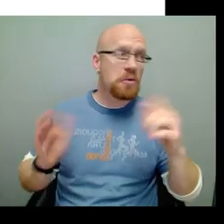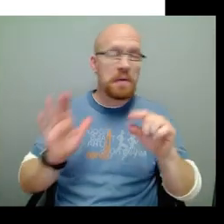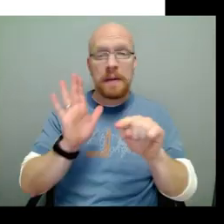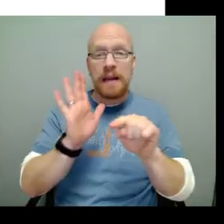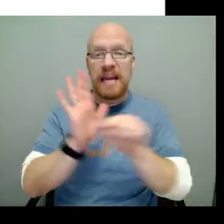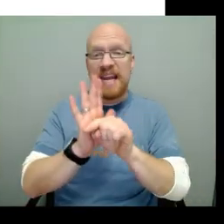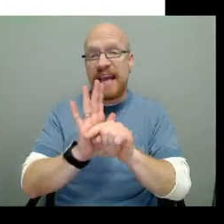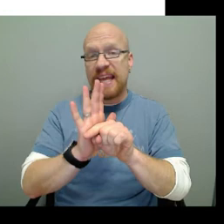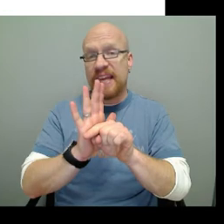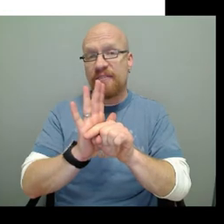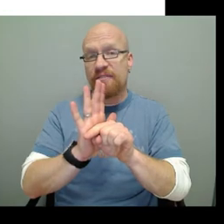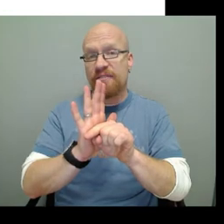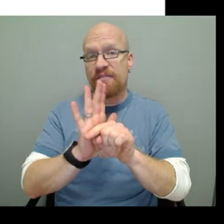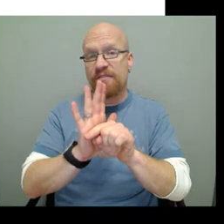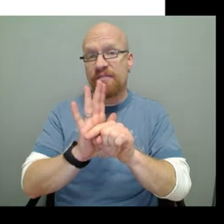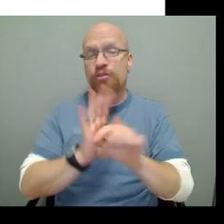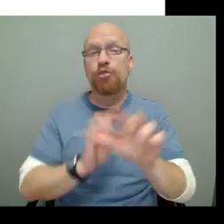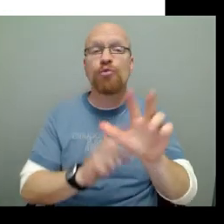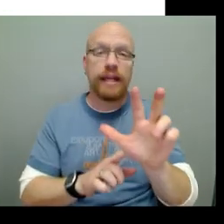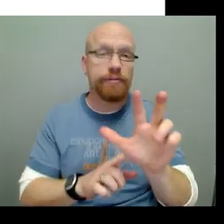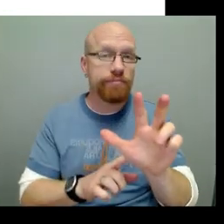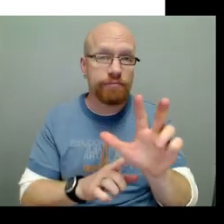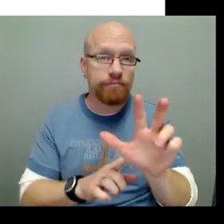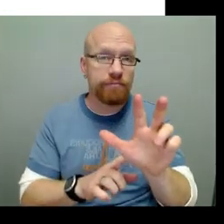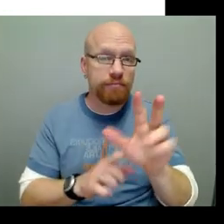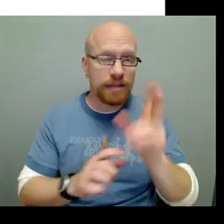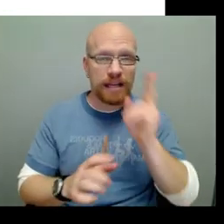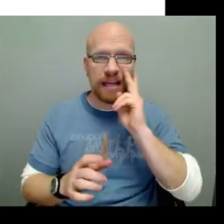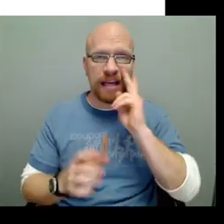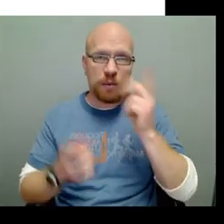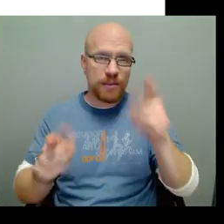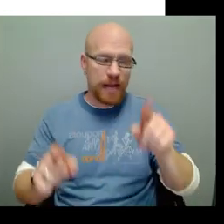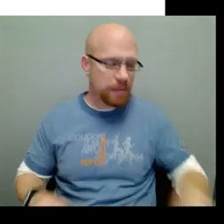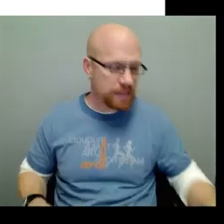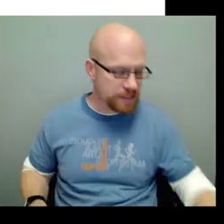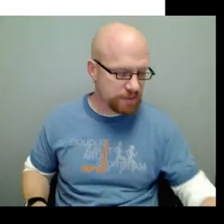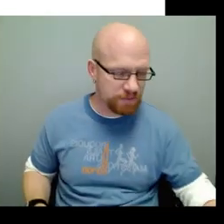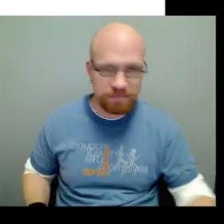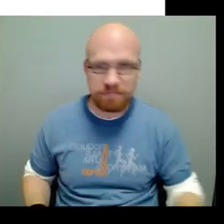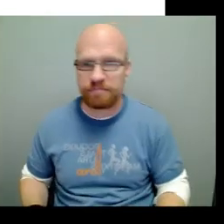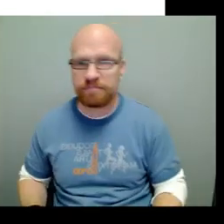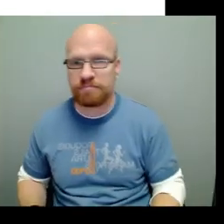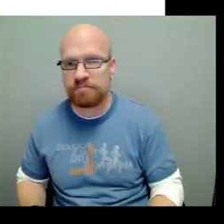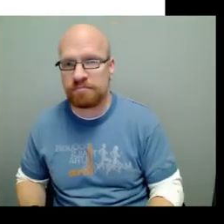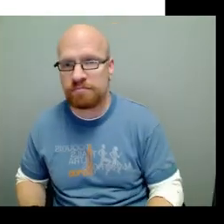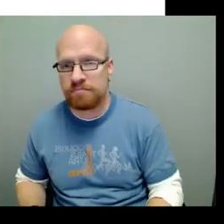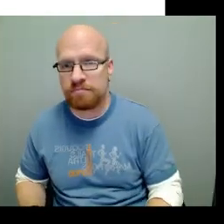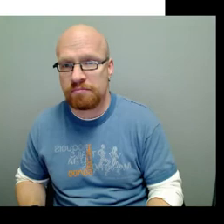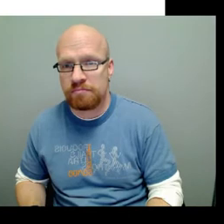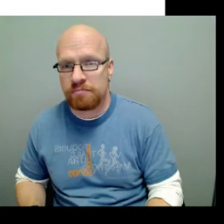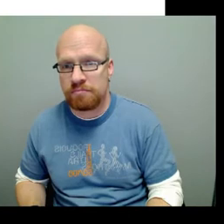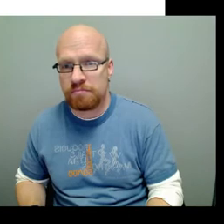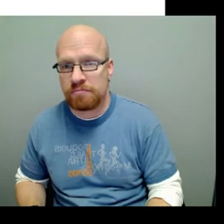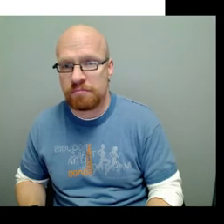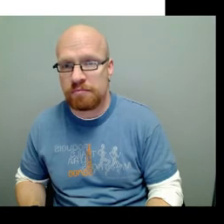I don't know, negative 3. And we'll see what happens.